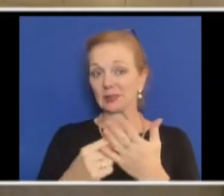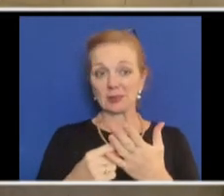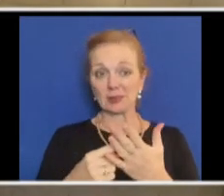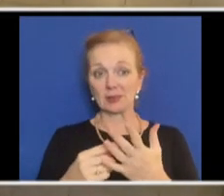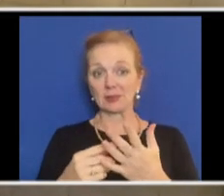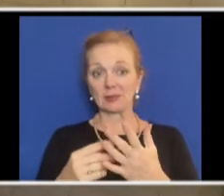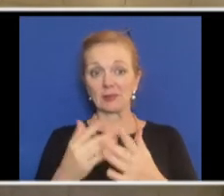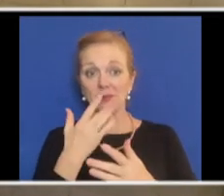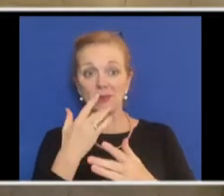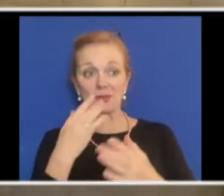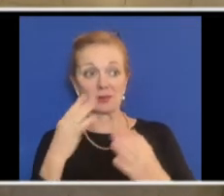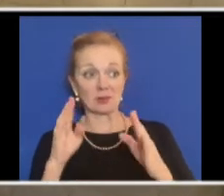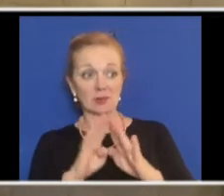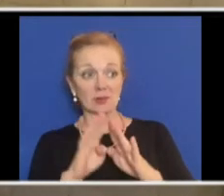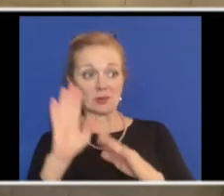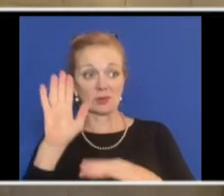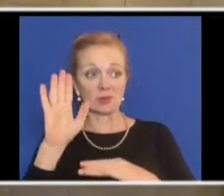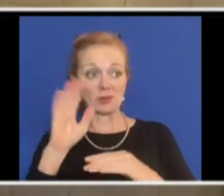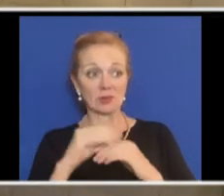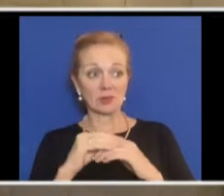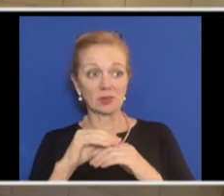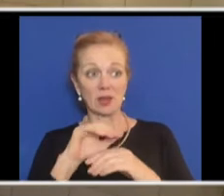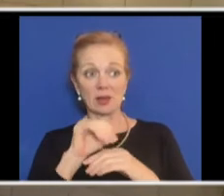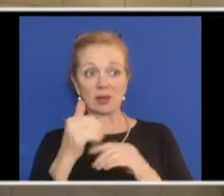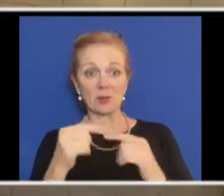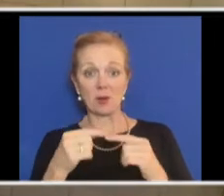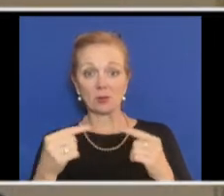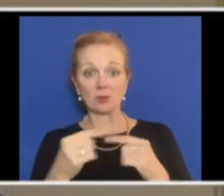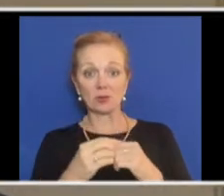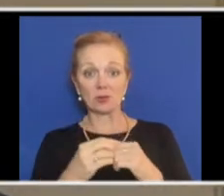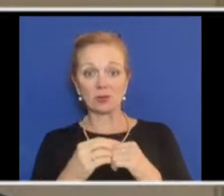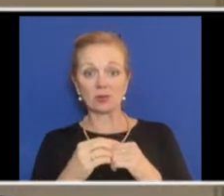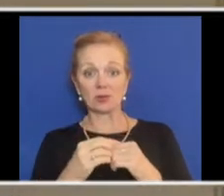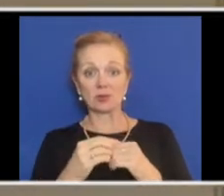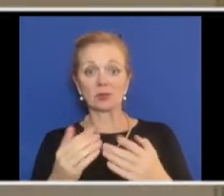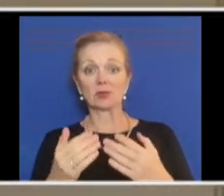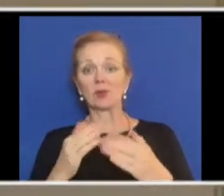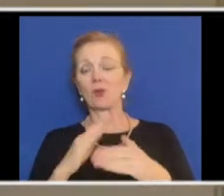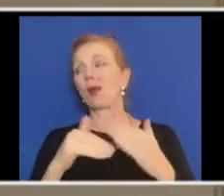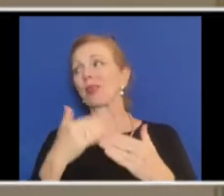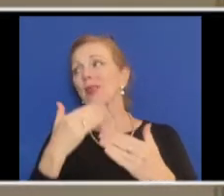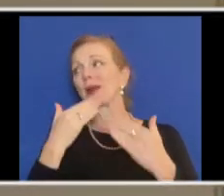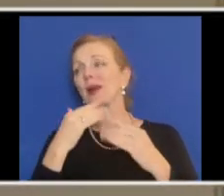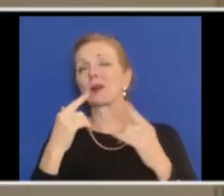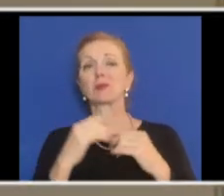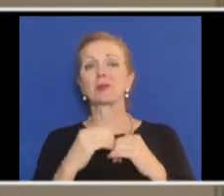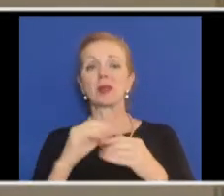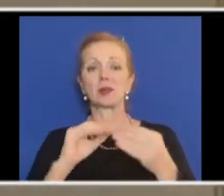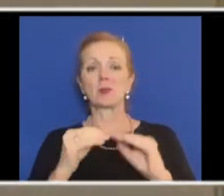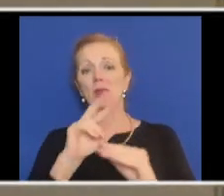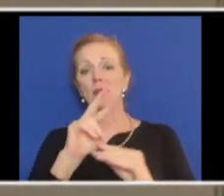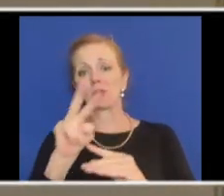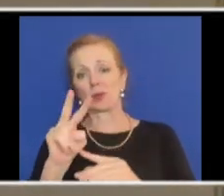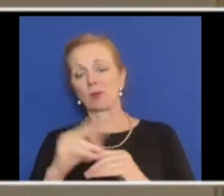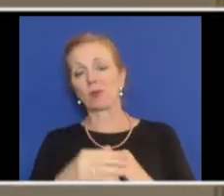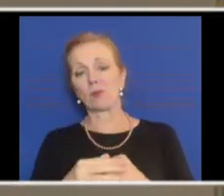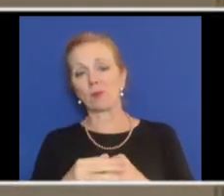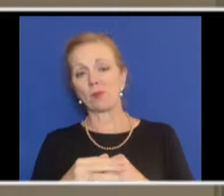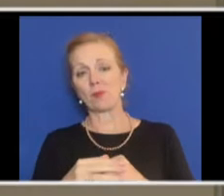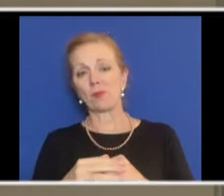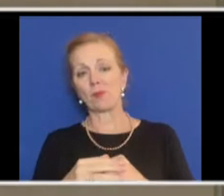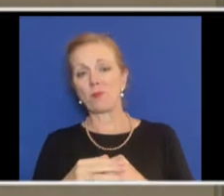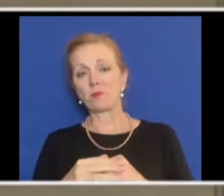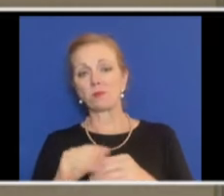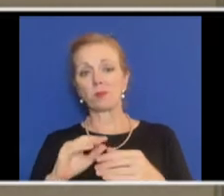favor close the public here and please raise your hand any opposed unanimous thank you very much we will move on to item number 32. uh we joining